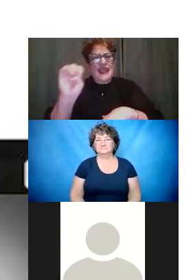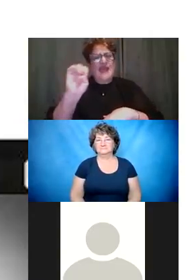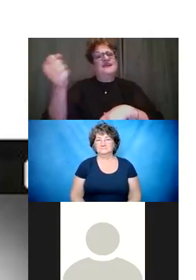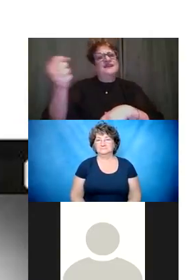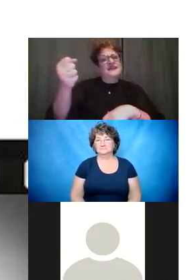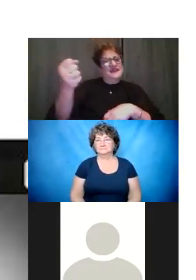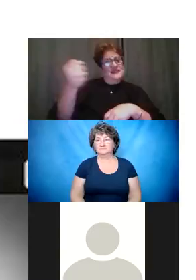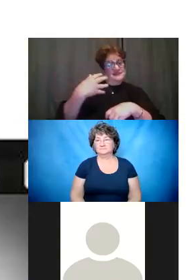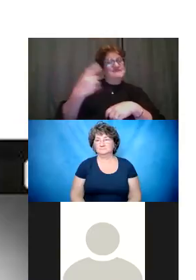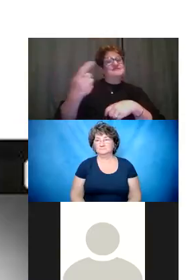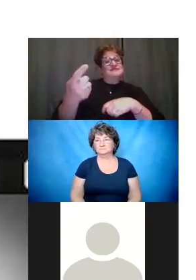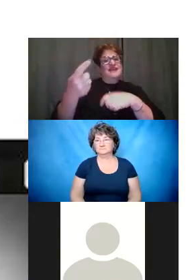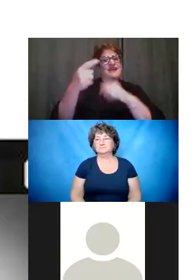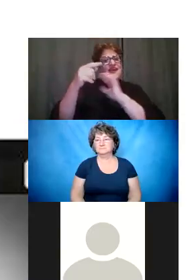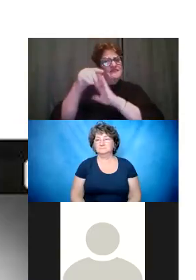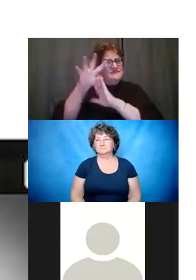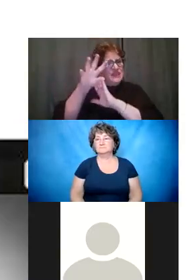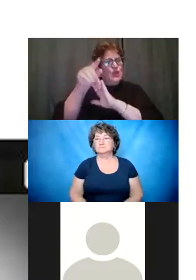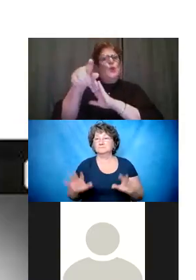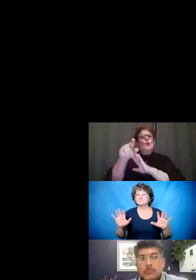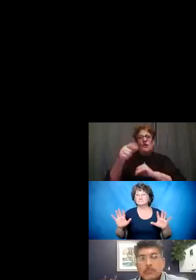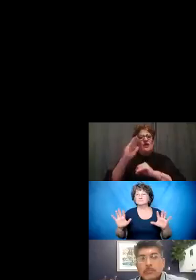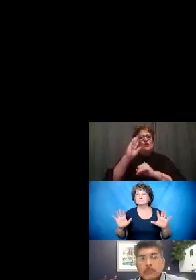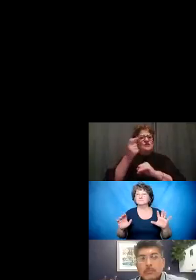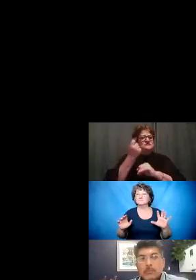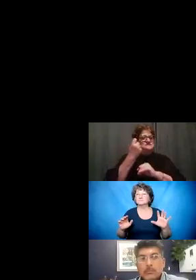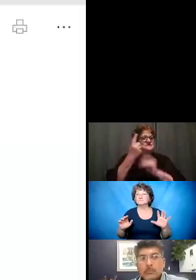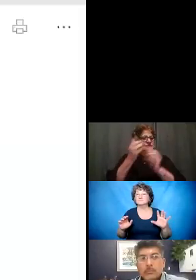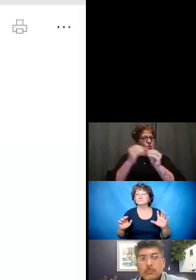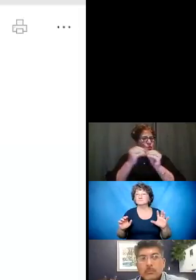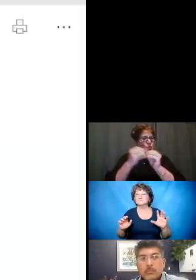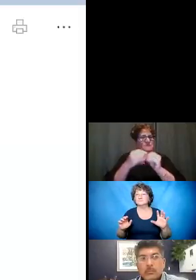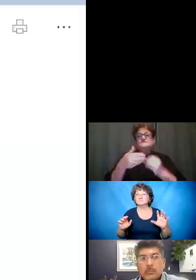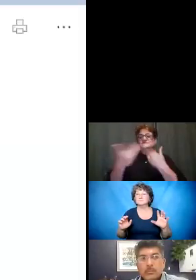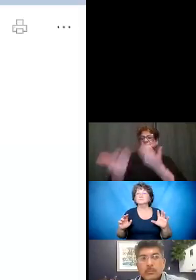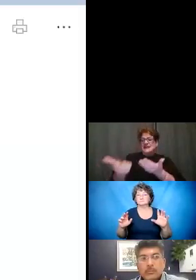so that we can hear a little bit more about accessing resources. So please play the video.